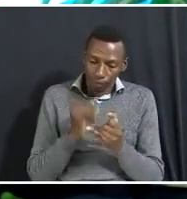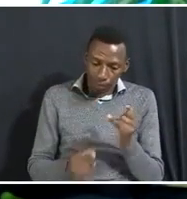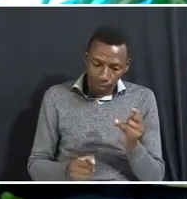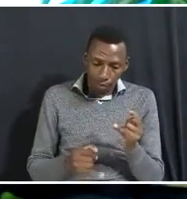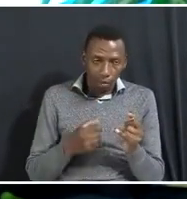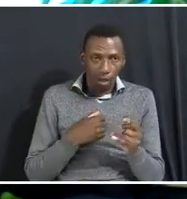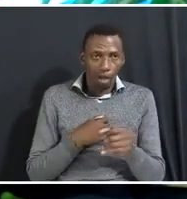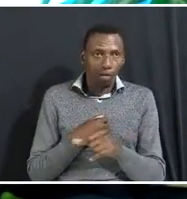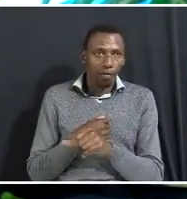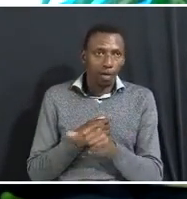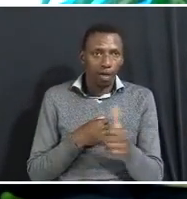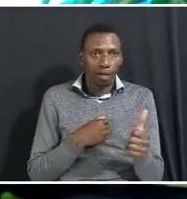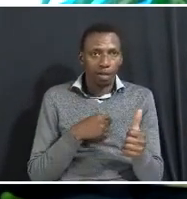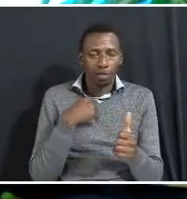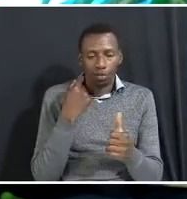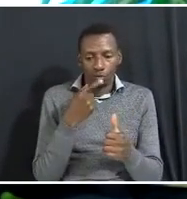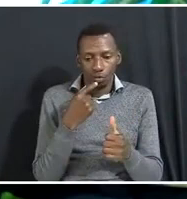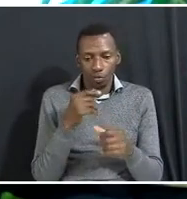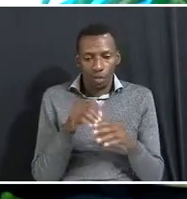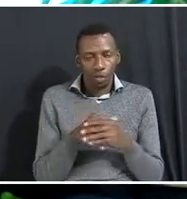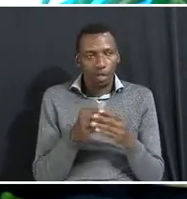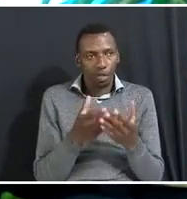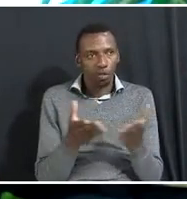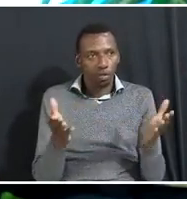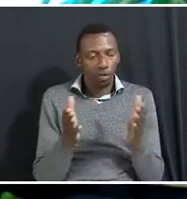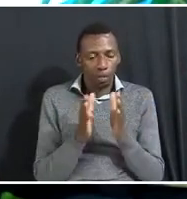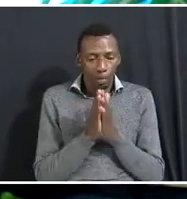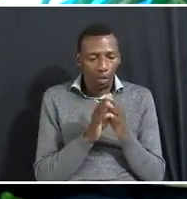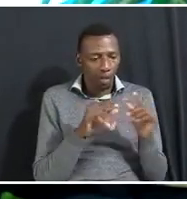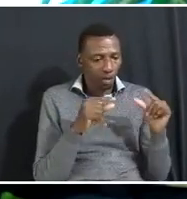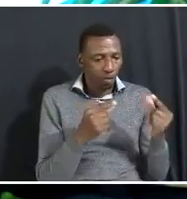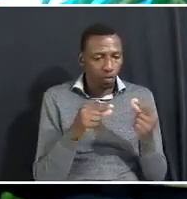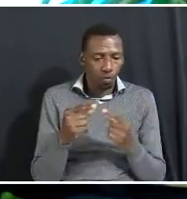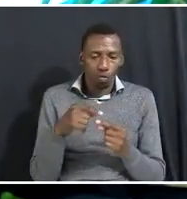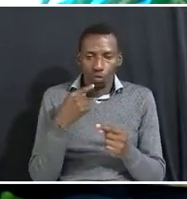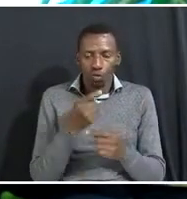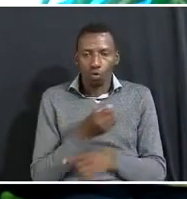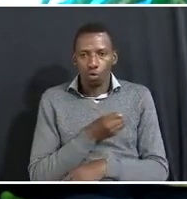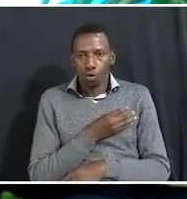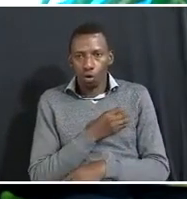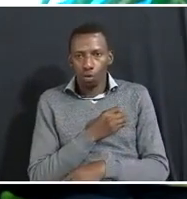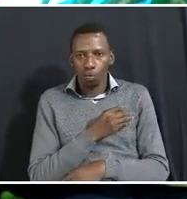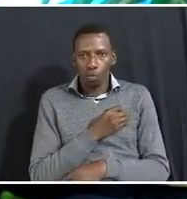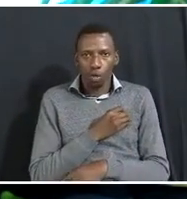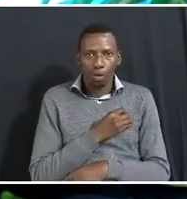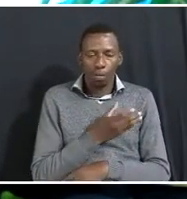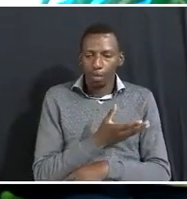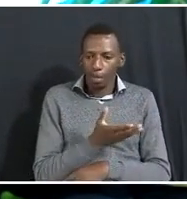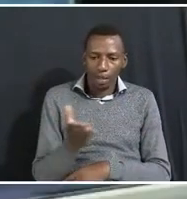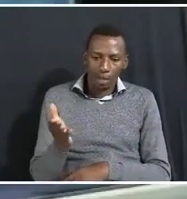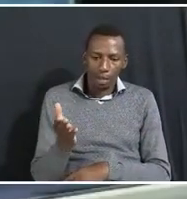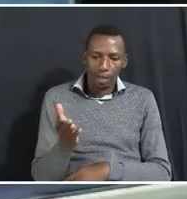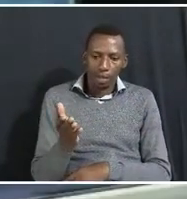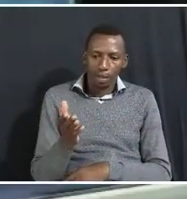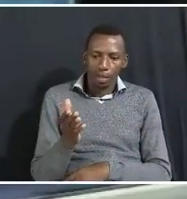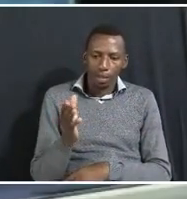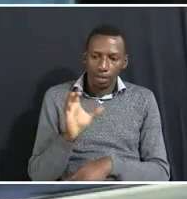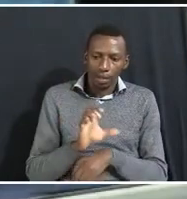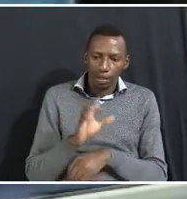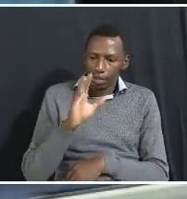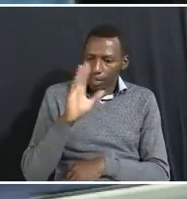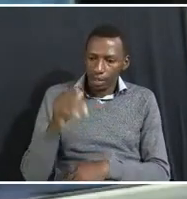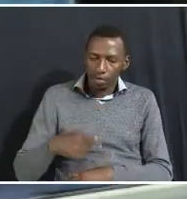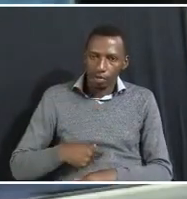are those in those prayer cells who complain that they have never been feasted.